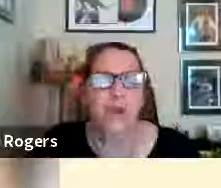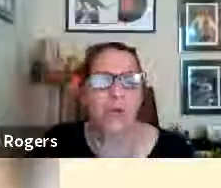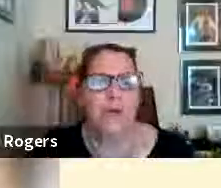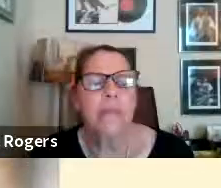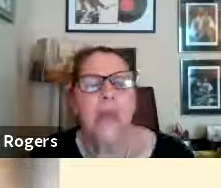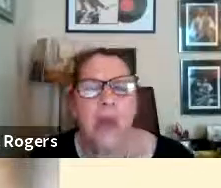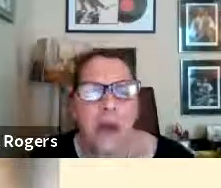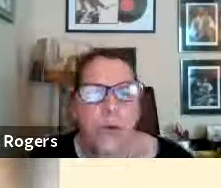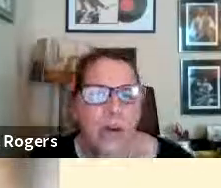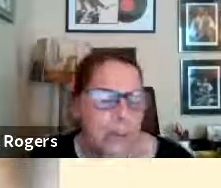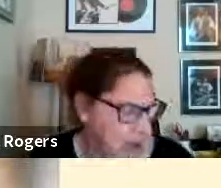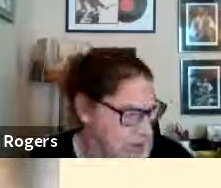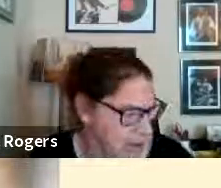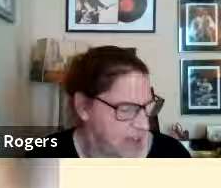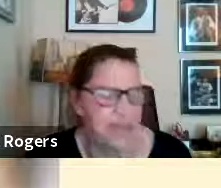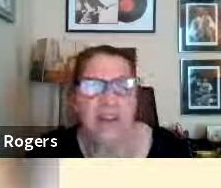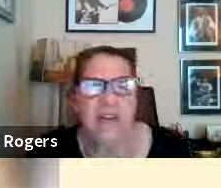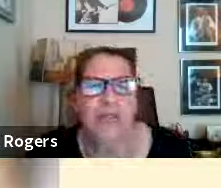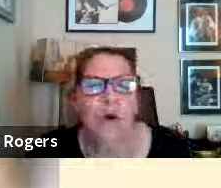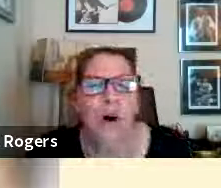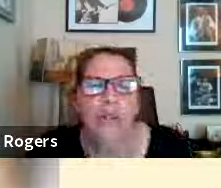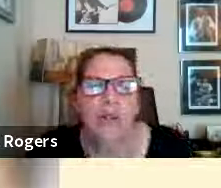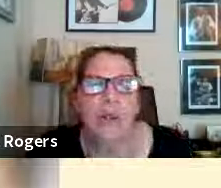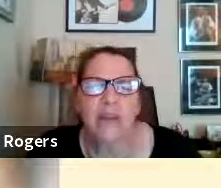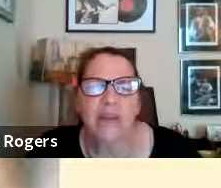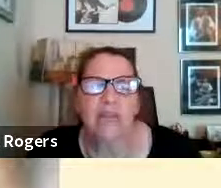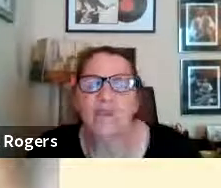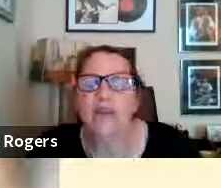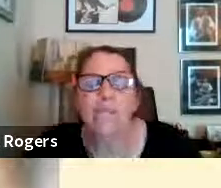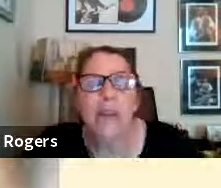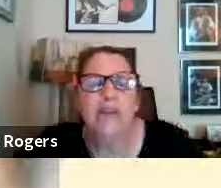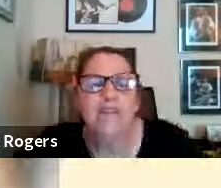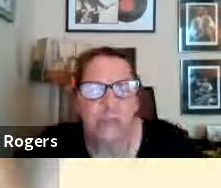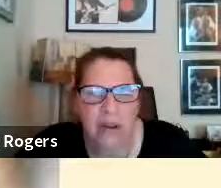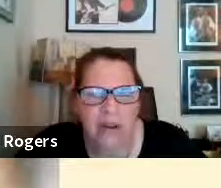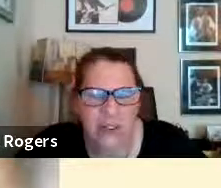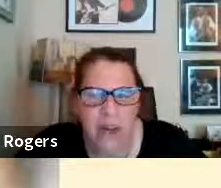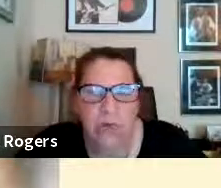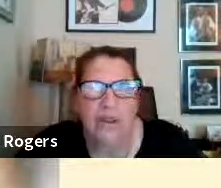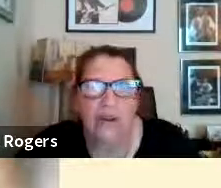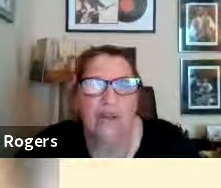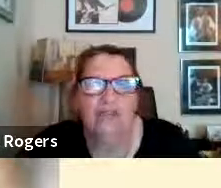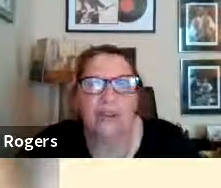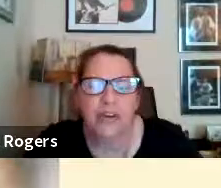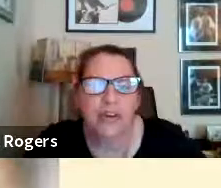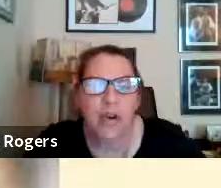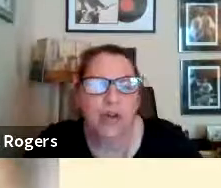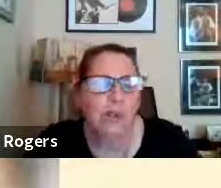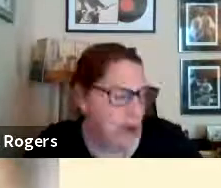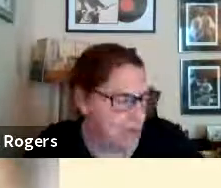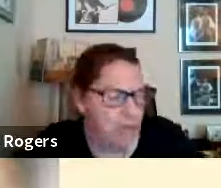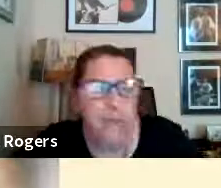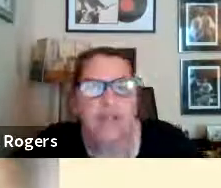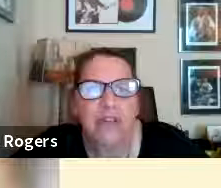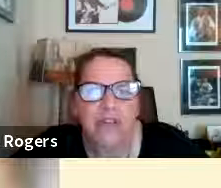Okay, there we go. Welcome to everybody. Thank you to all of our panelists. We have an amazing panel today with just an